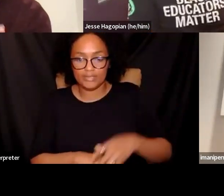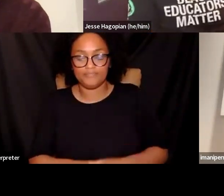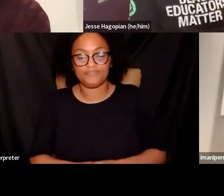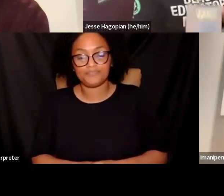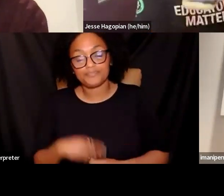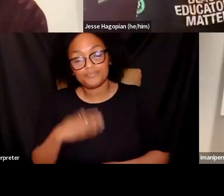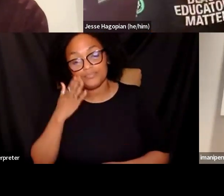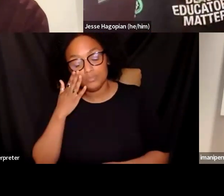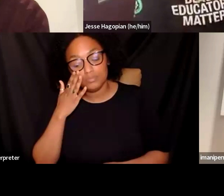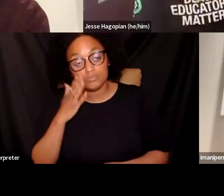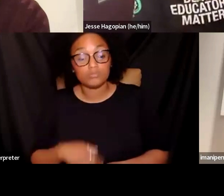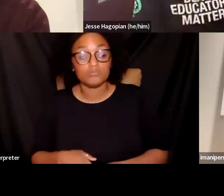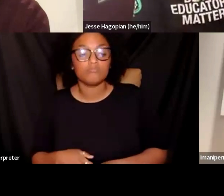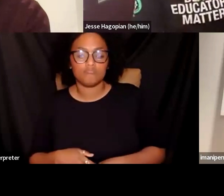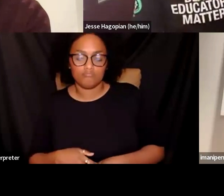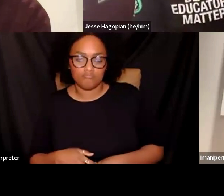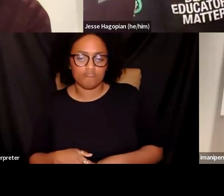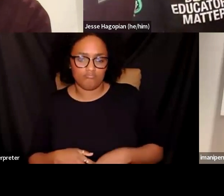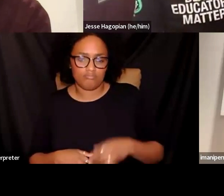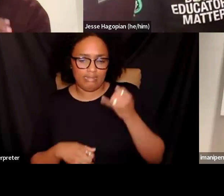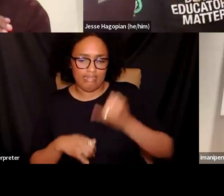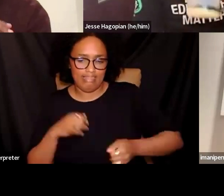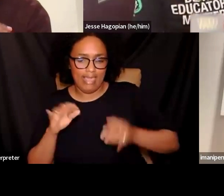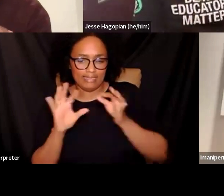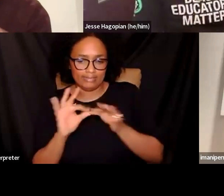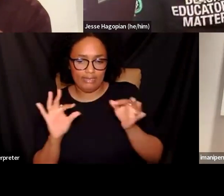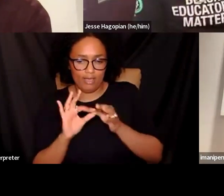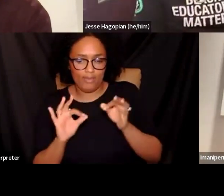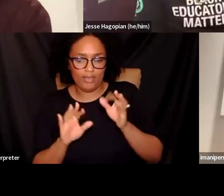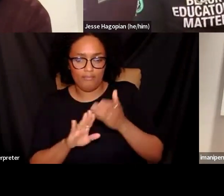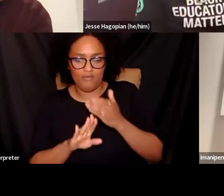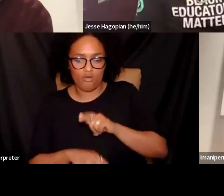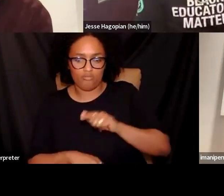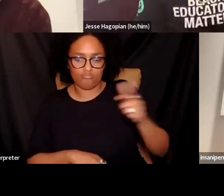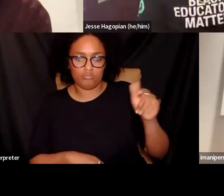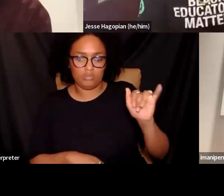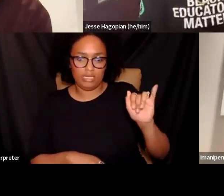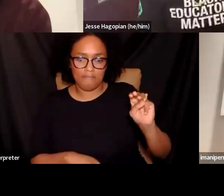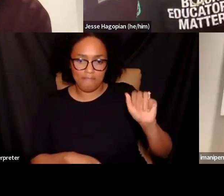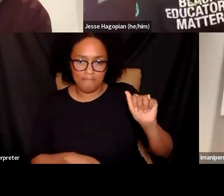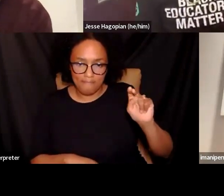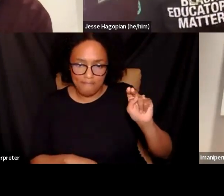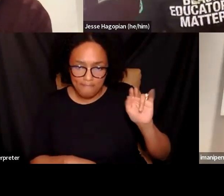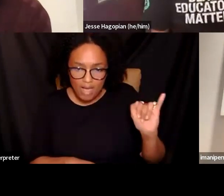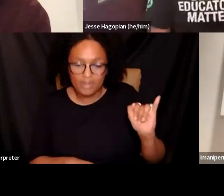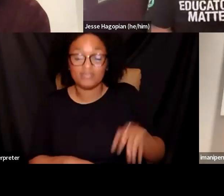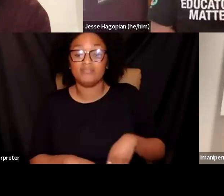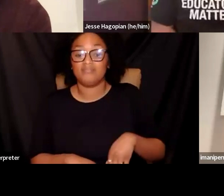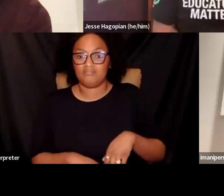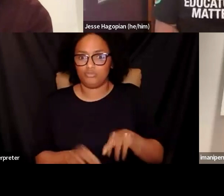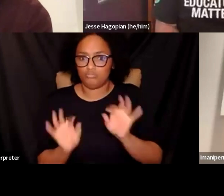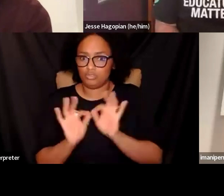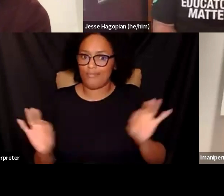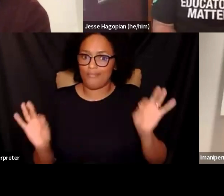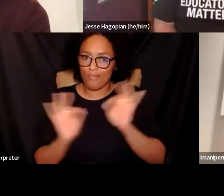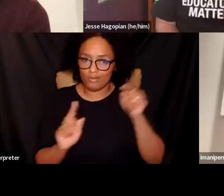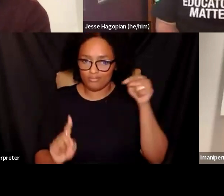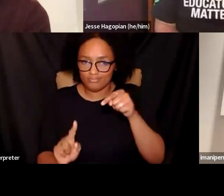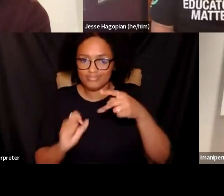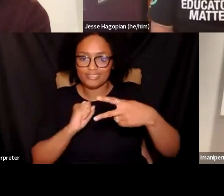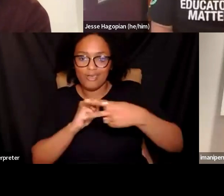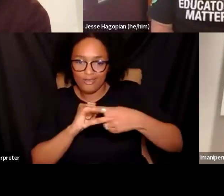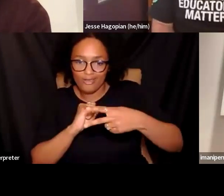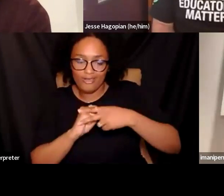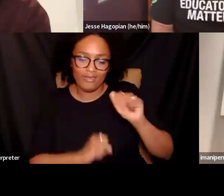I'll allow Imani to kind of jump in as well. The big thing is that it's an archive, right? And so there